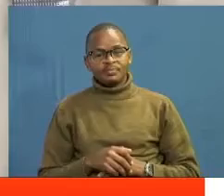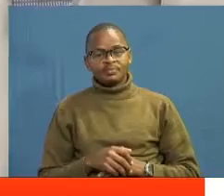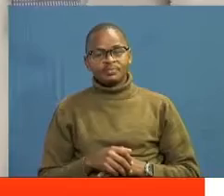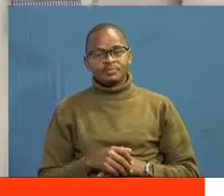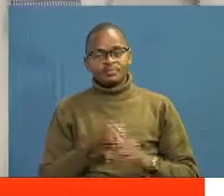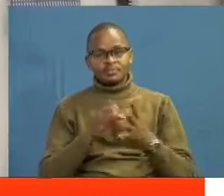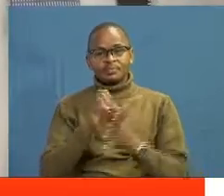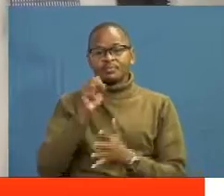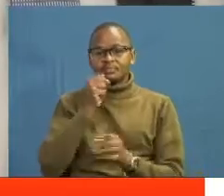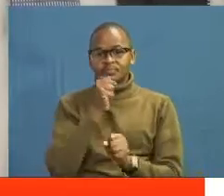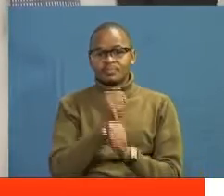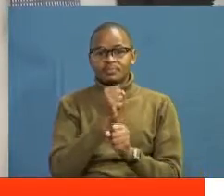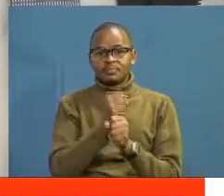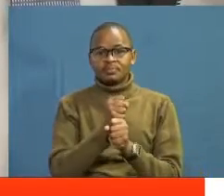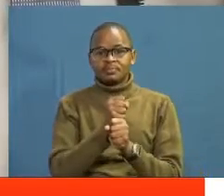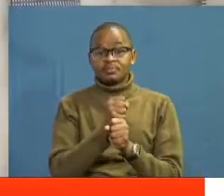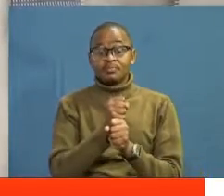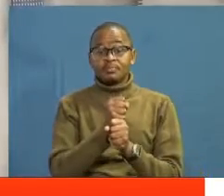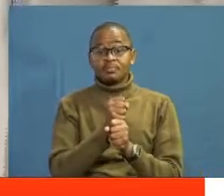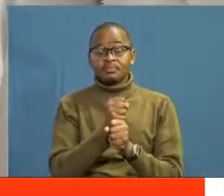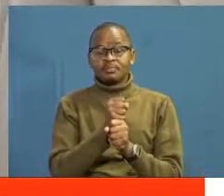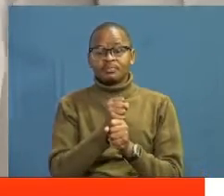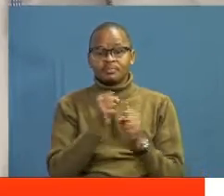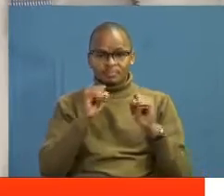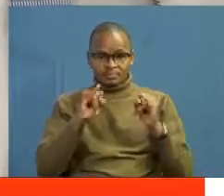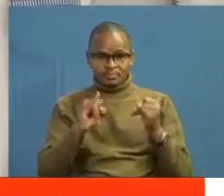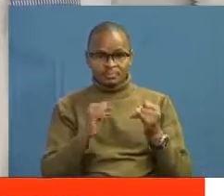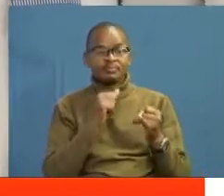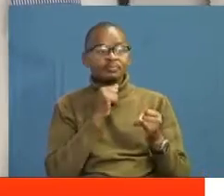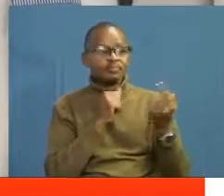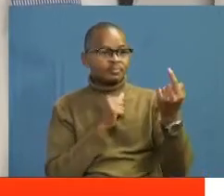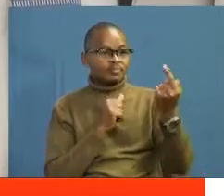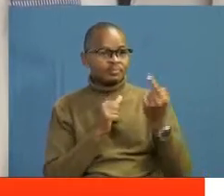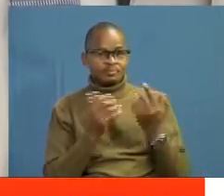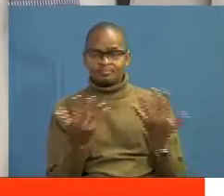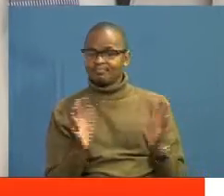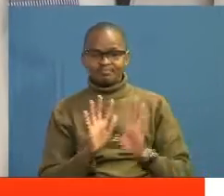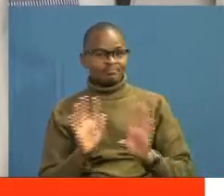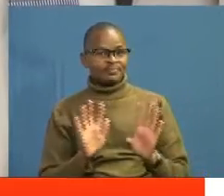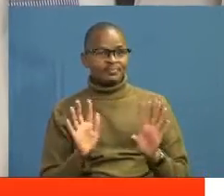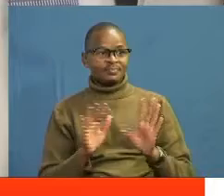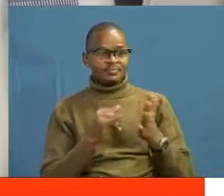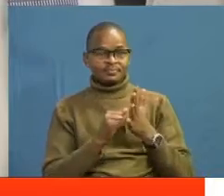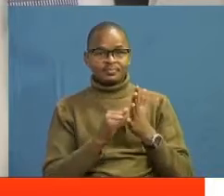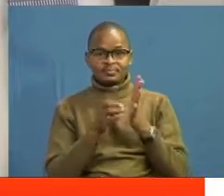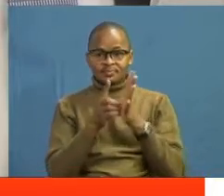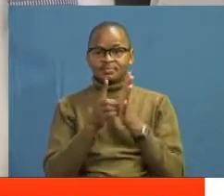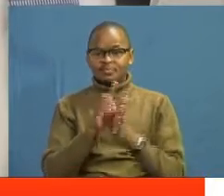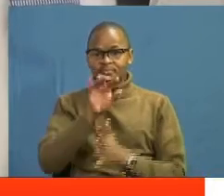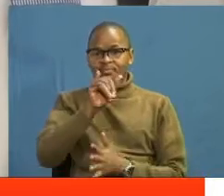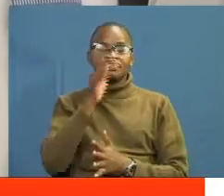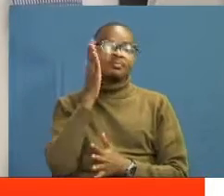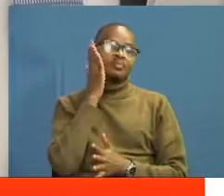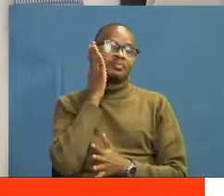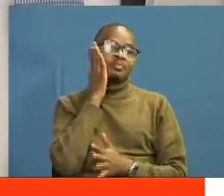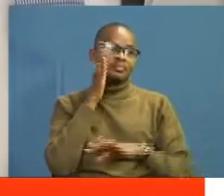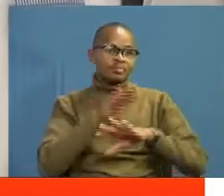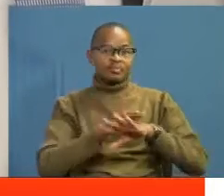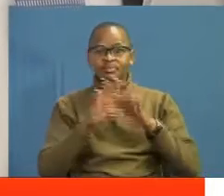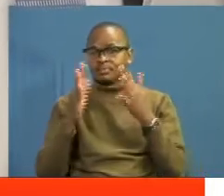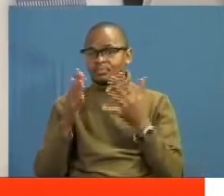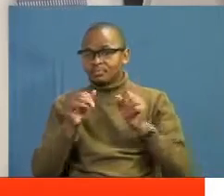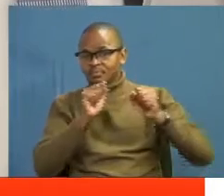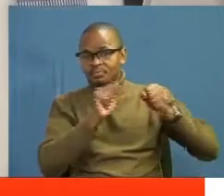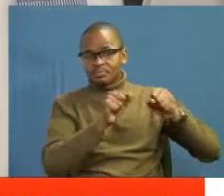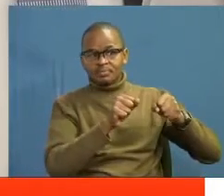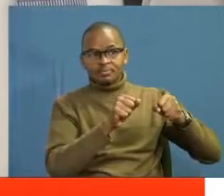it was made out of need. It did not come out of nowhere. It was demand by the mothers, and how can they be able